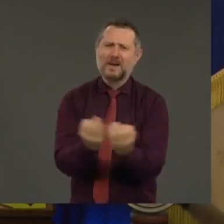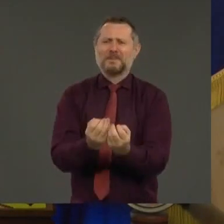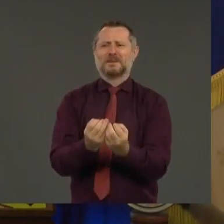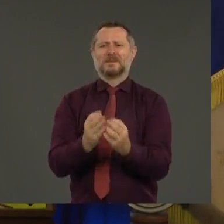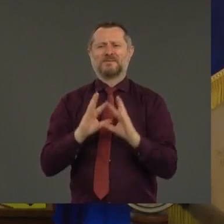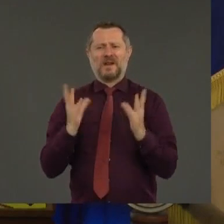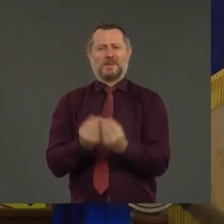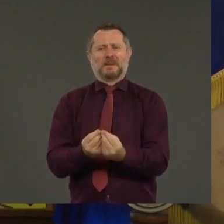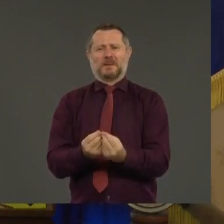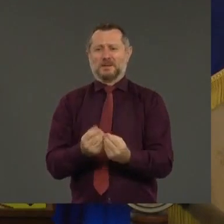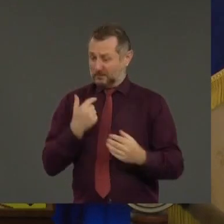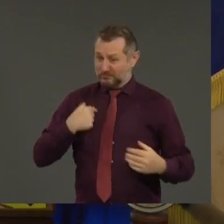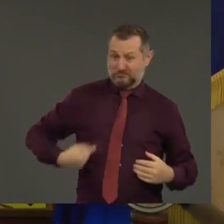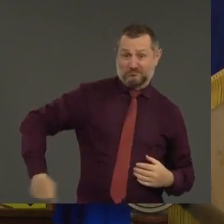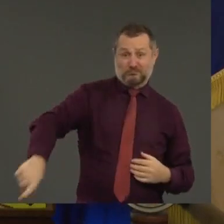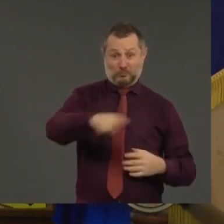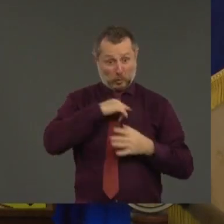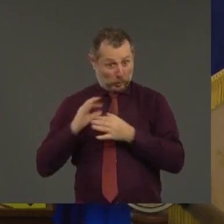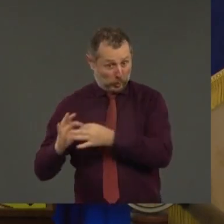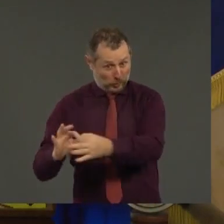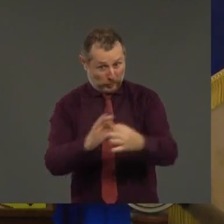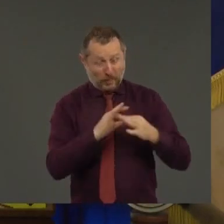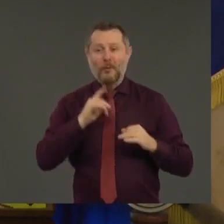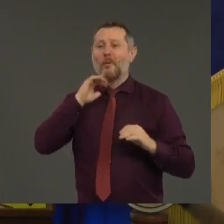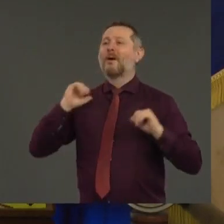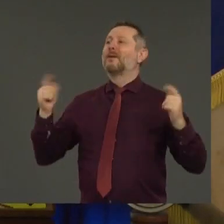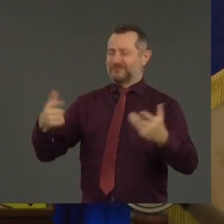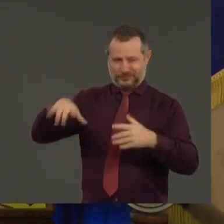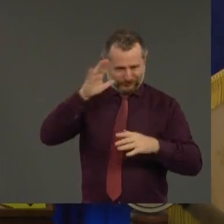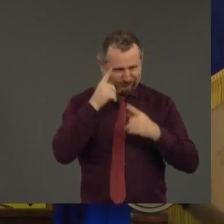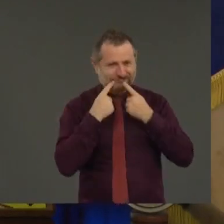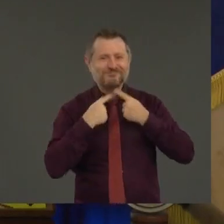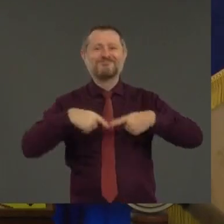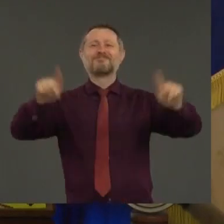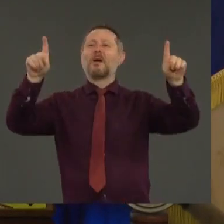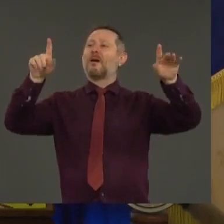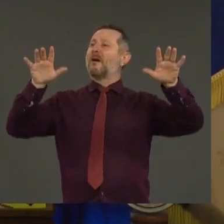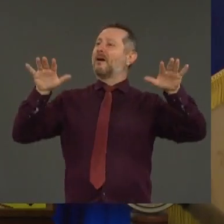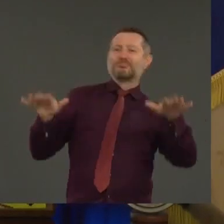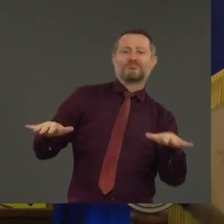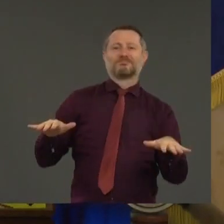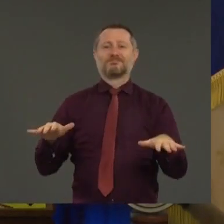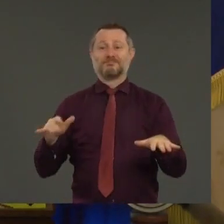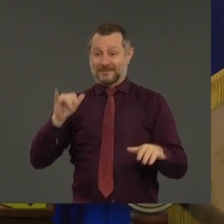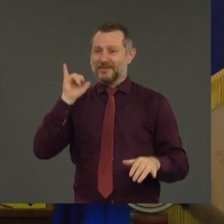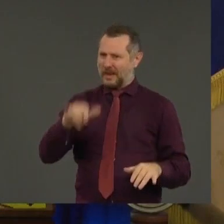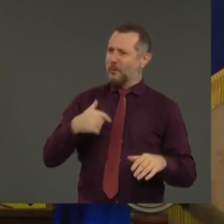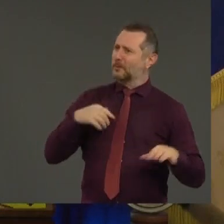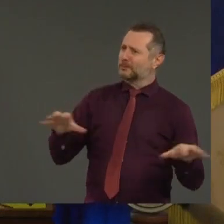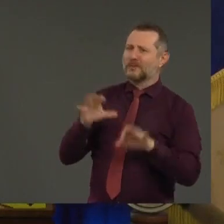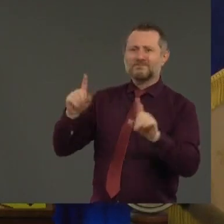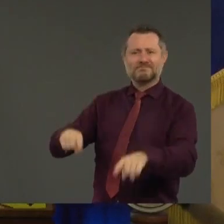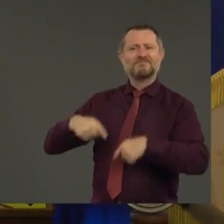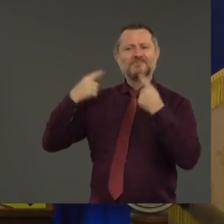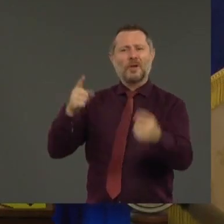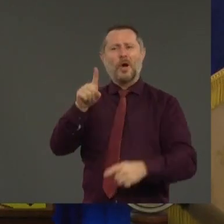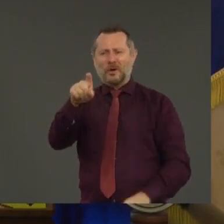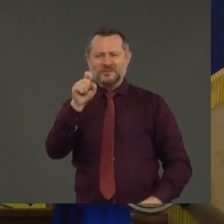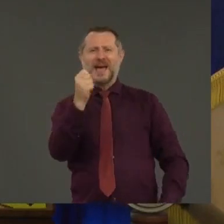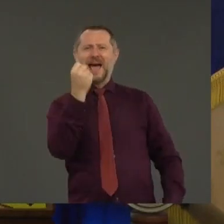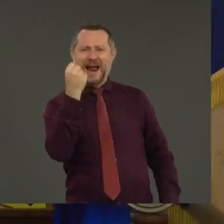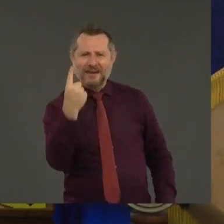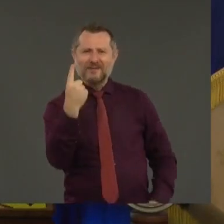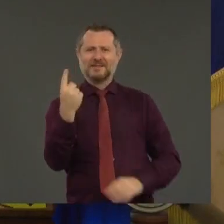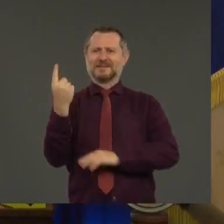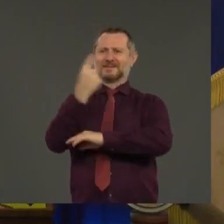benefit when we work together? Isn't that what we really showed over the past 111 days? That